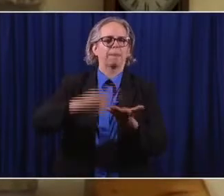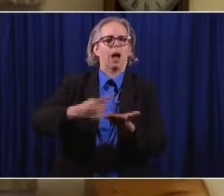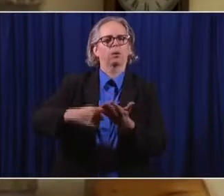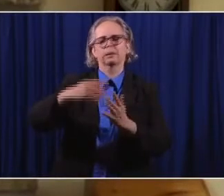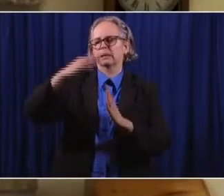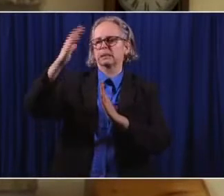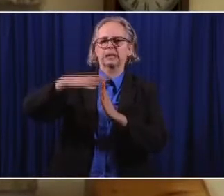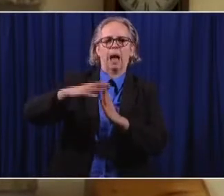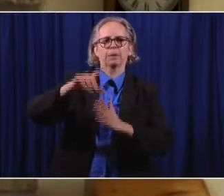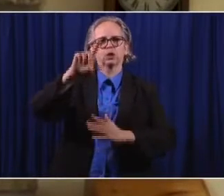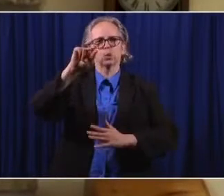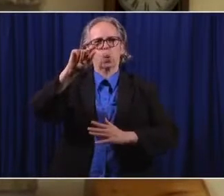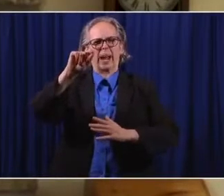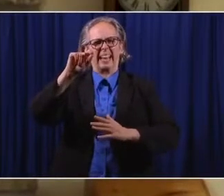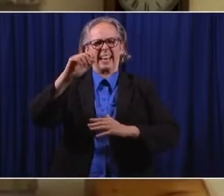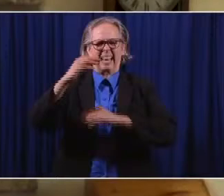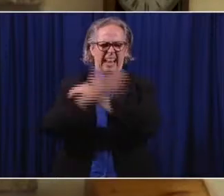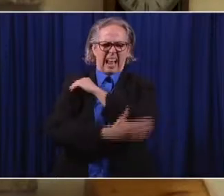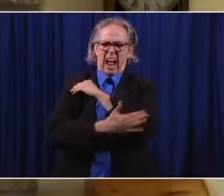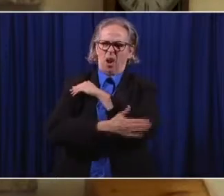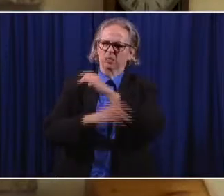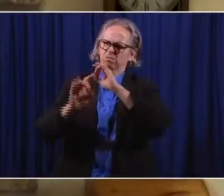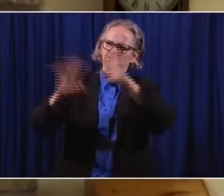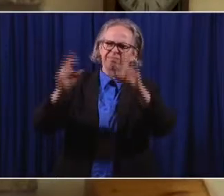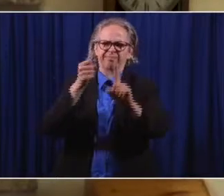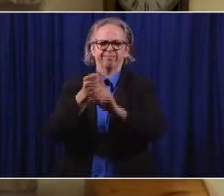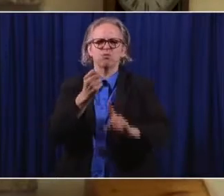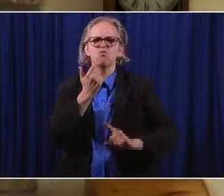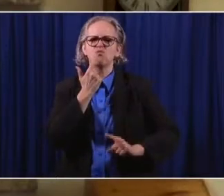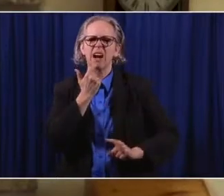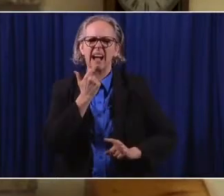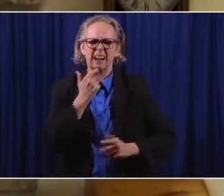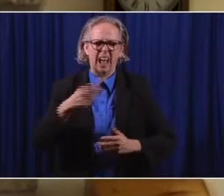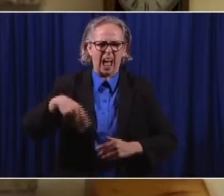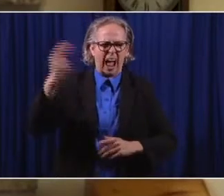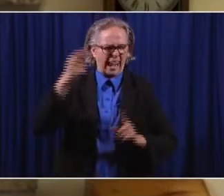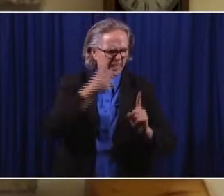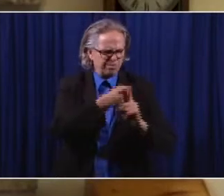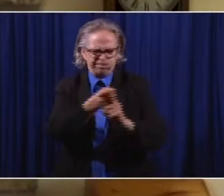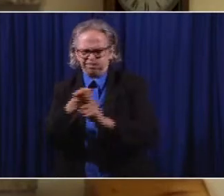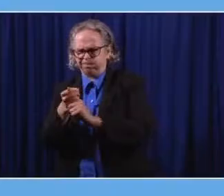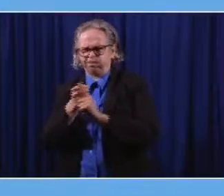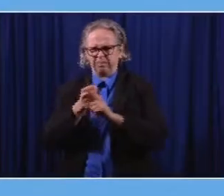go to 20 highest occurrence counties. And again,